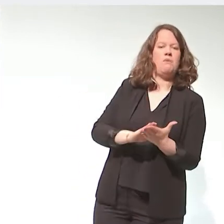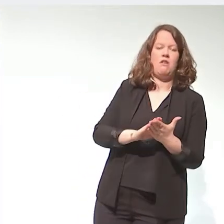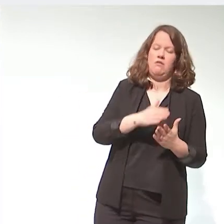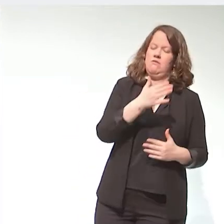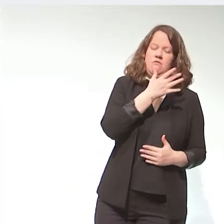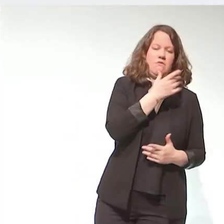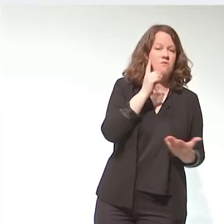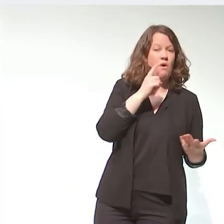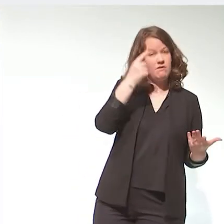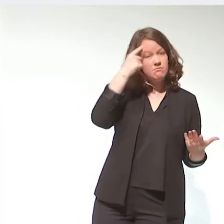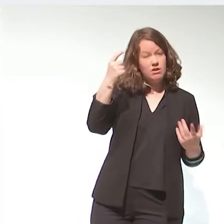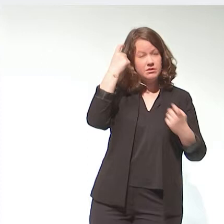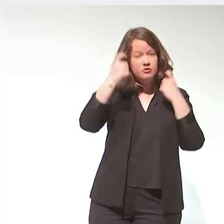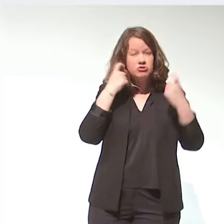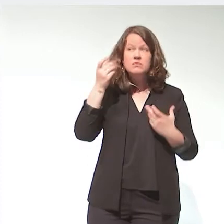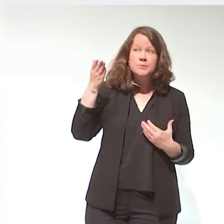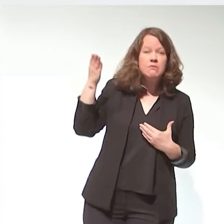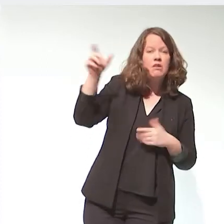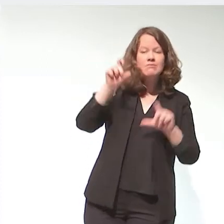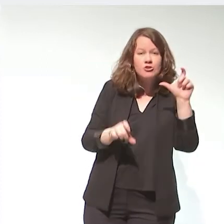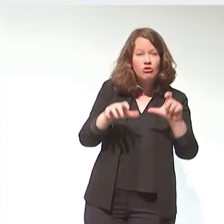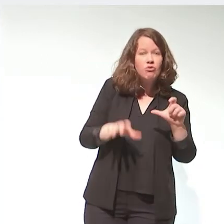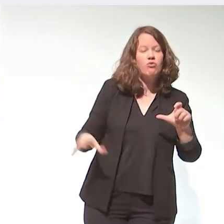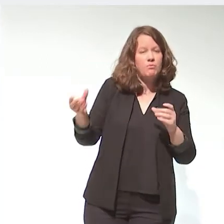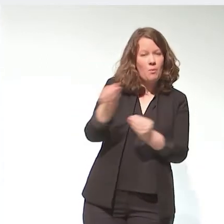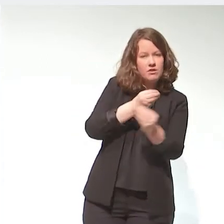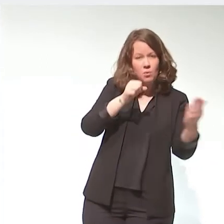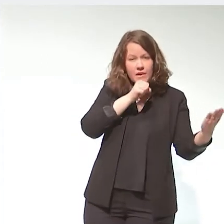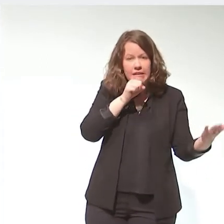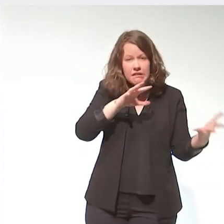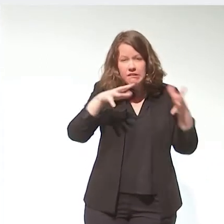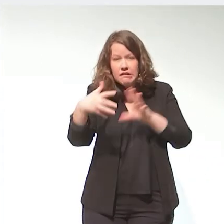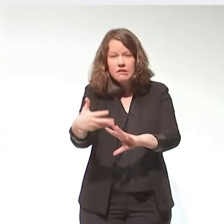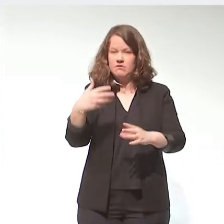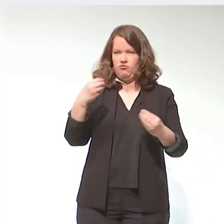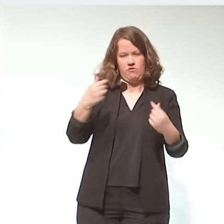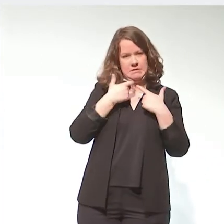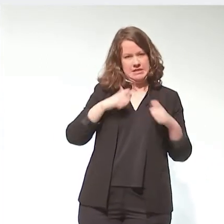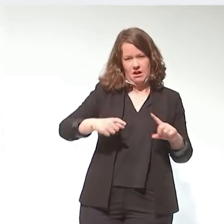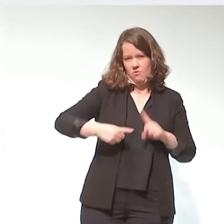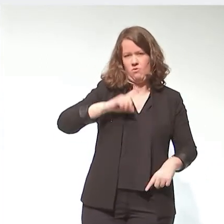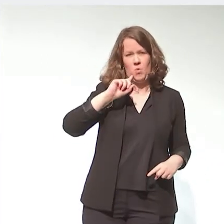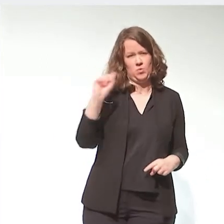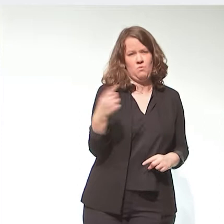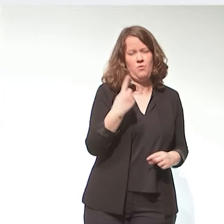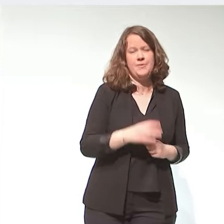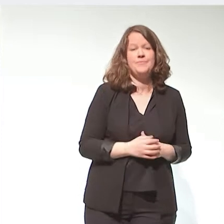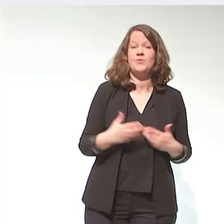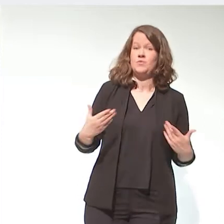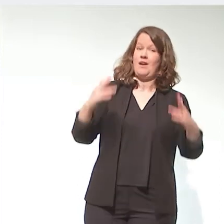and and we will not be able to face the aging of our Europe.